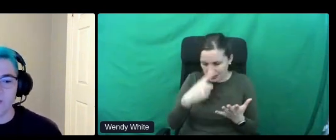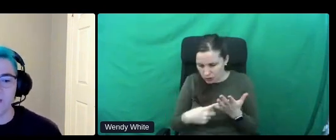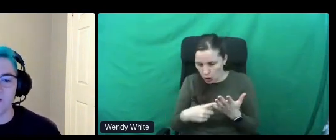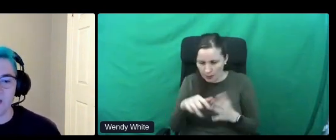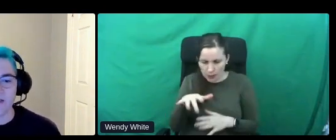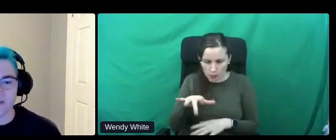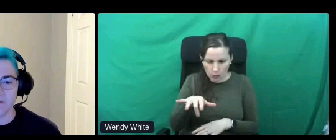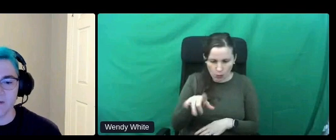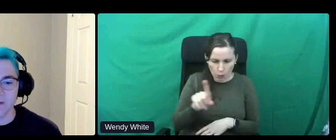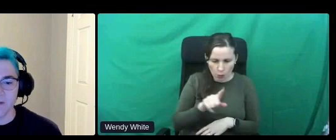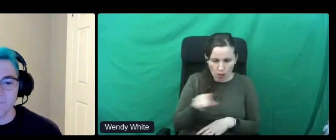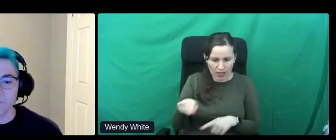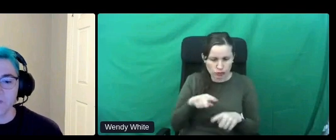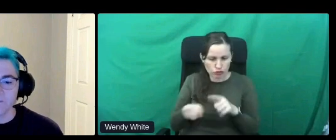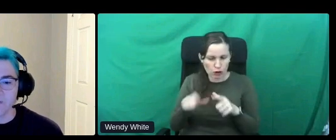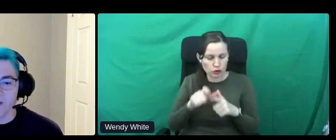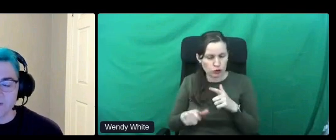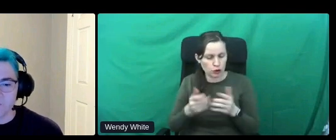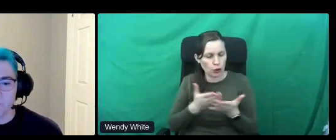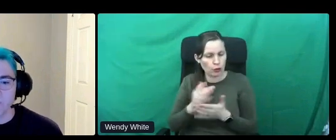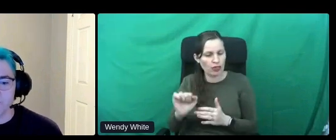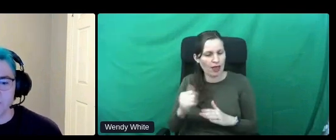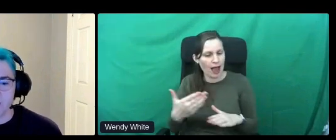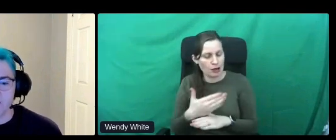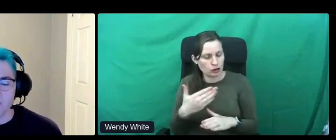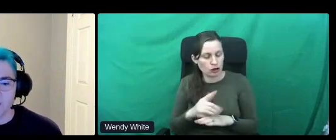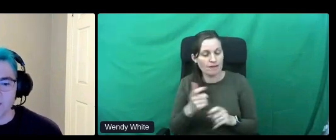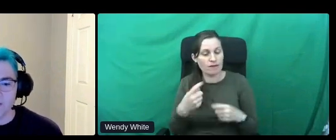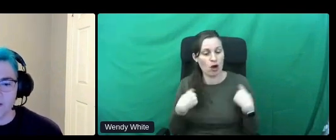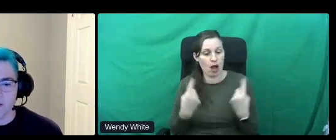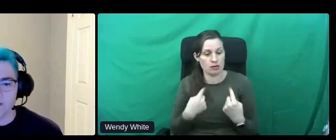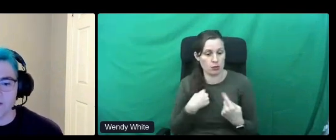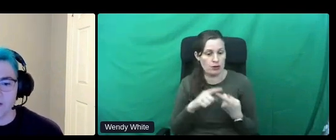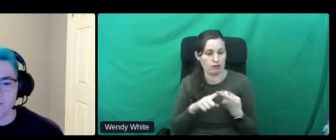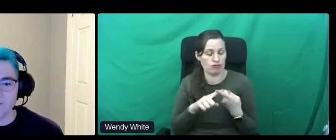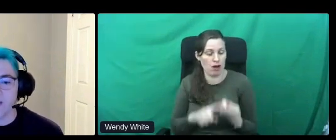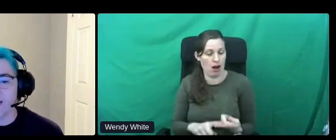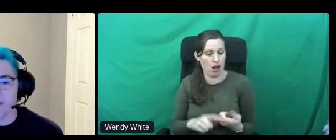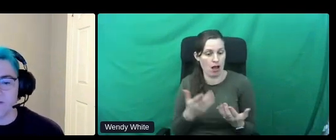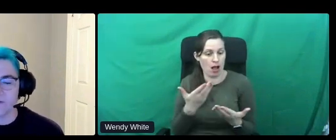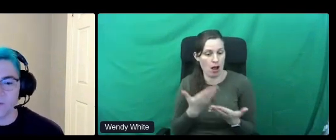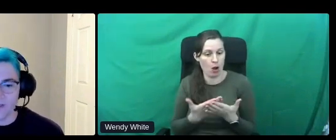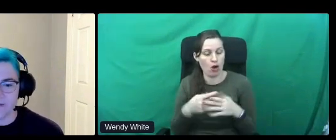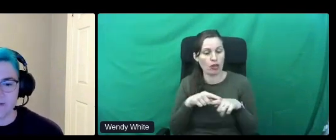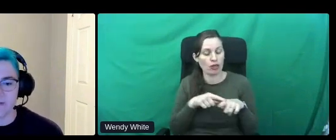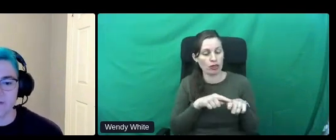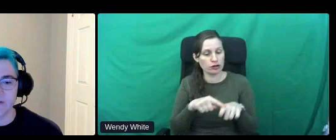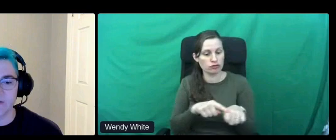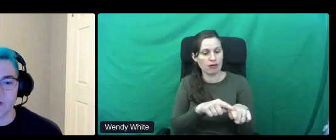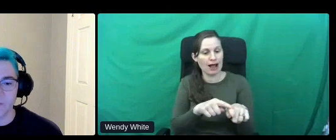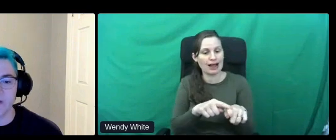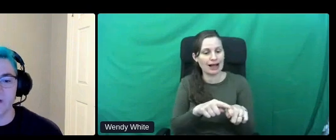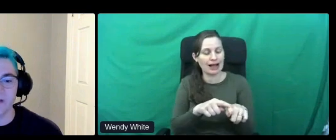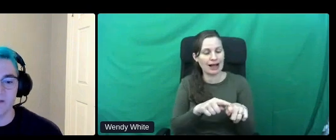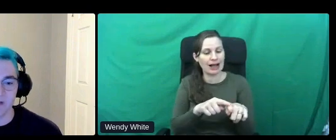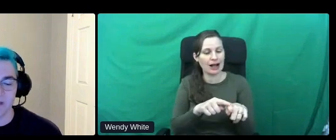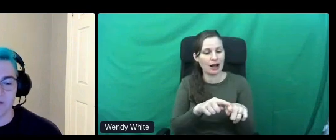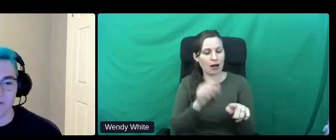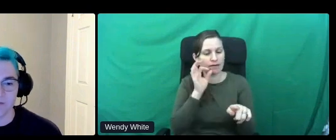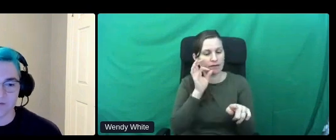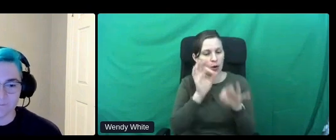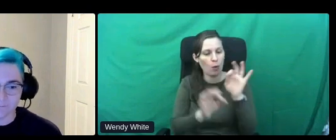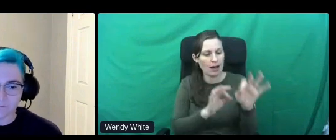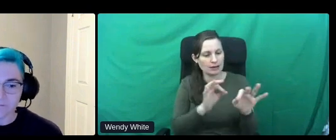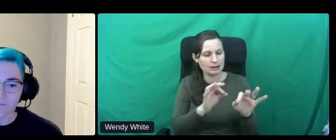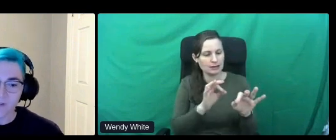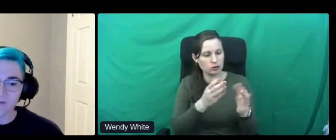do by their action? For us, we relied on the tracking of quests to determine navigation